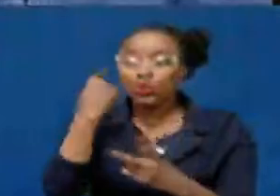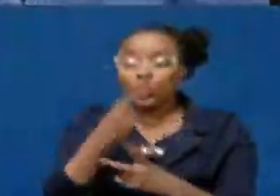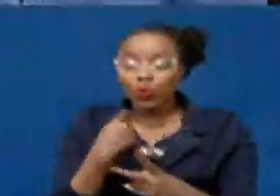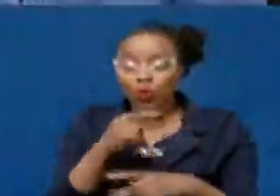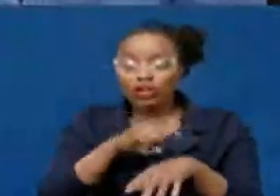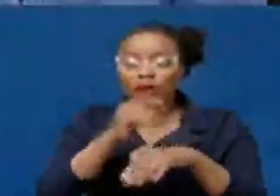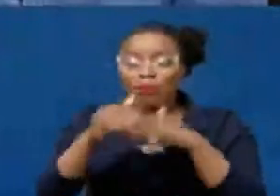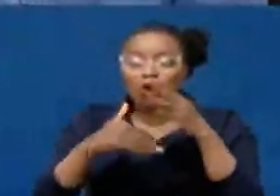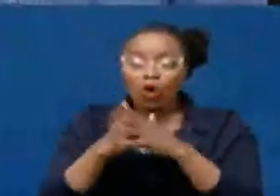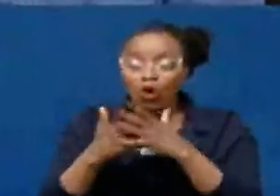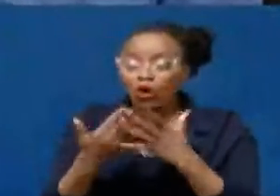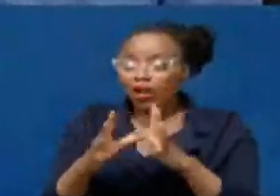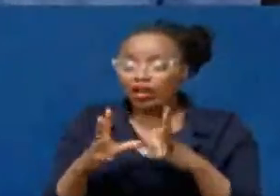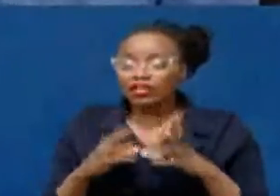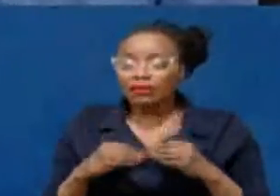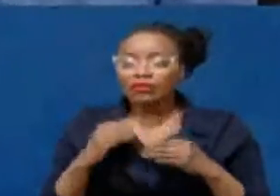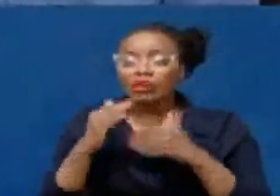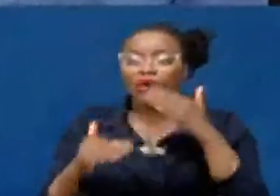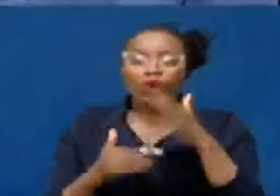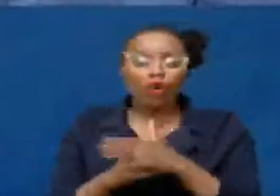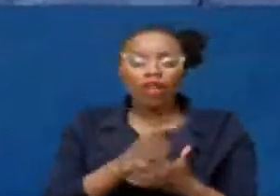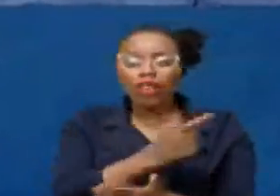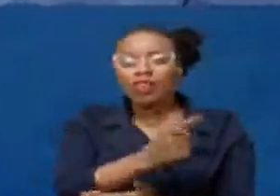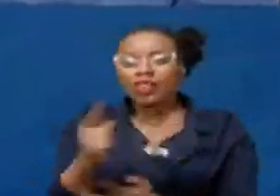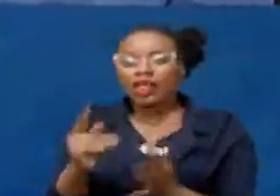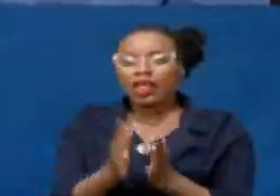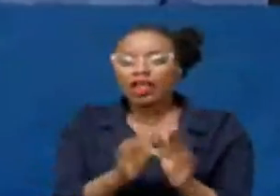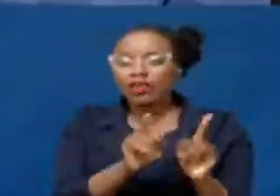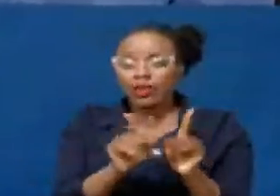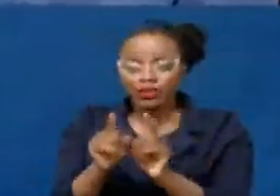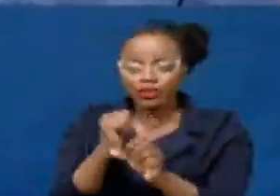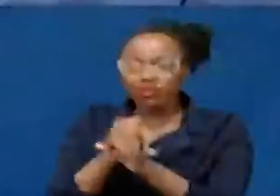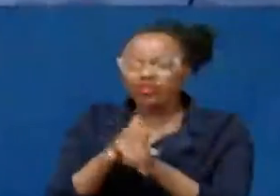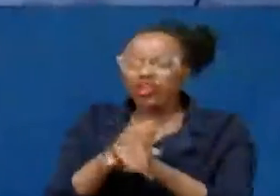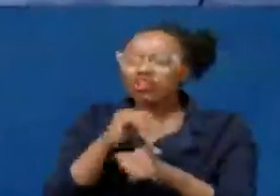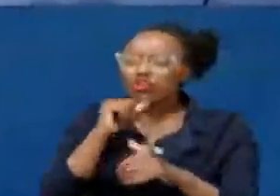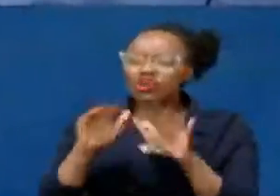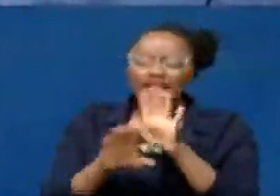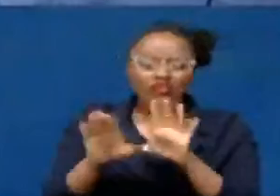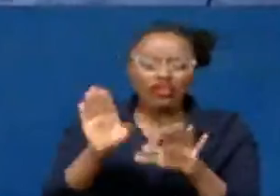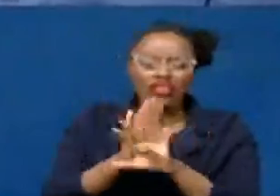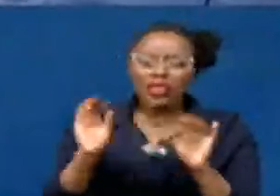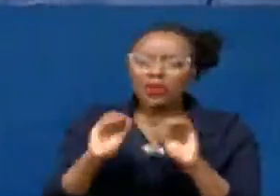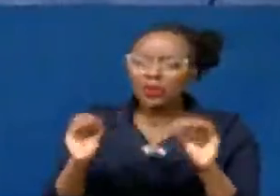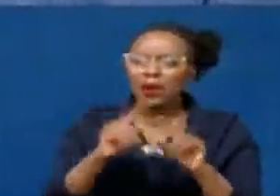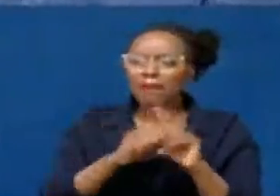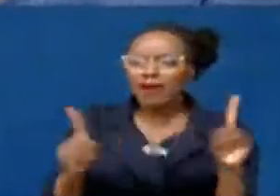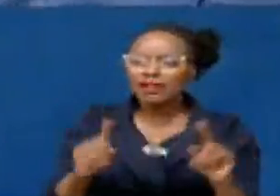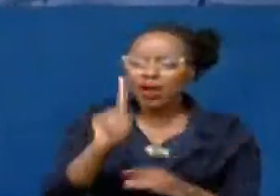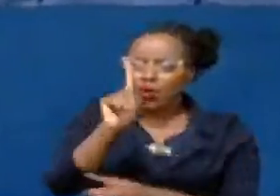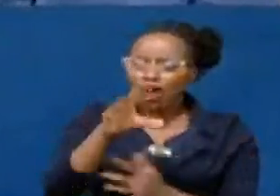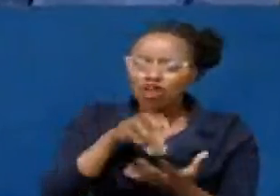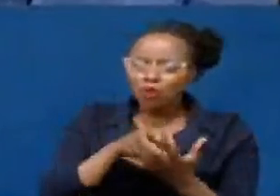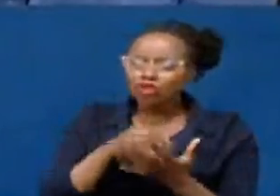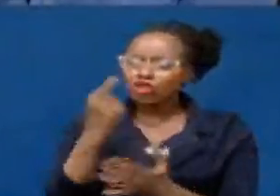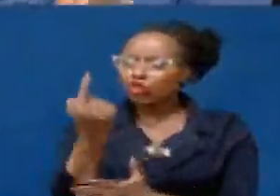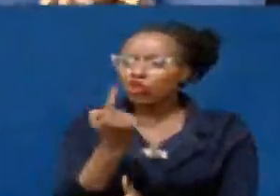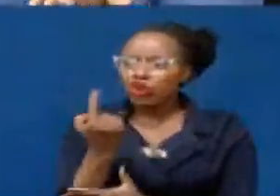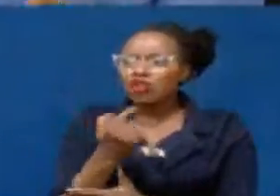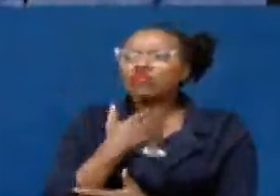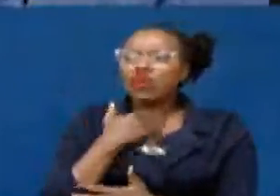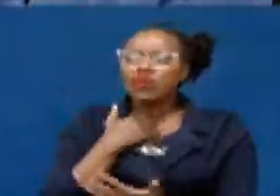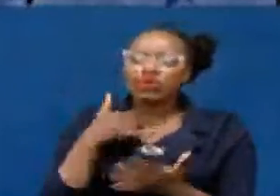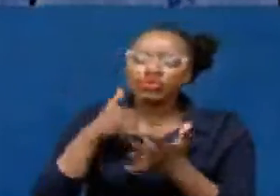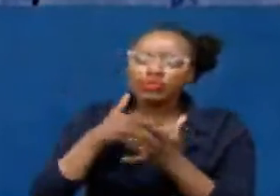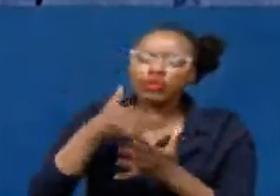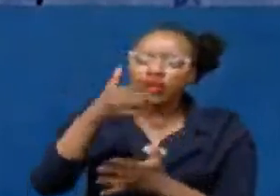they're all endorsing everyone? And I would differ with Gachagua, not for everything, but for one thing. It's the one seat that they all